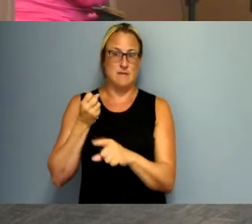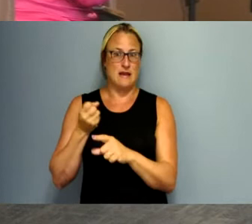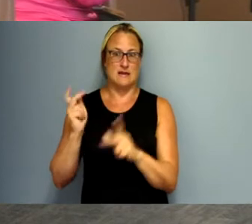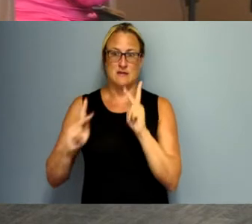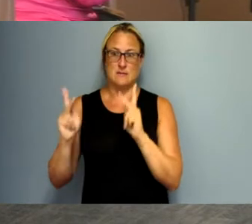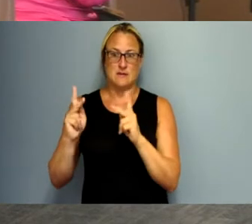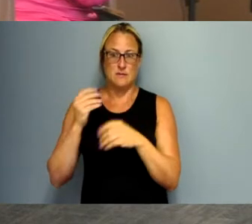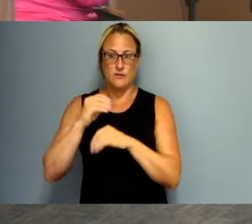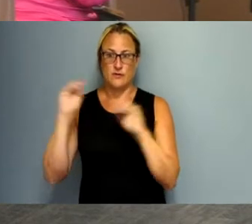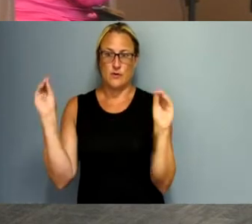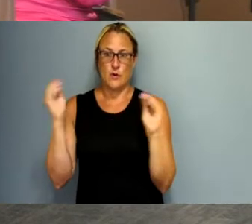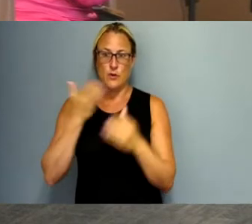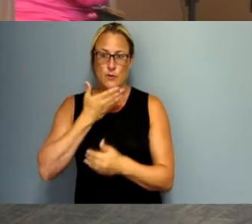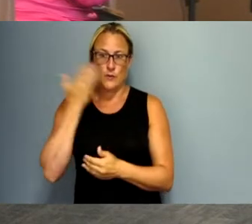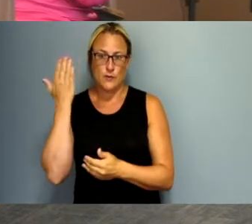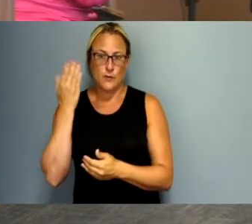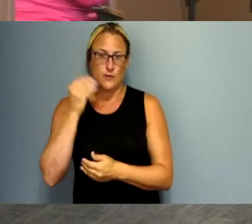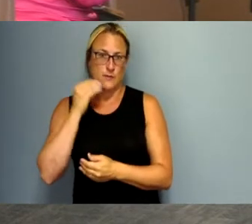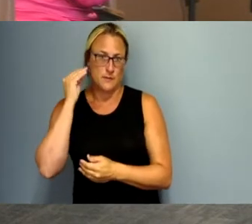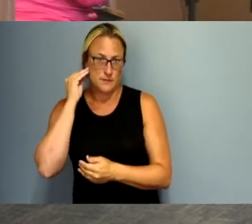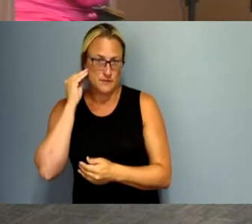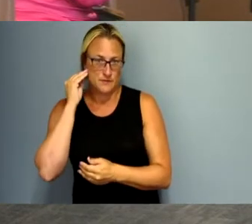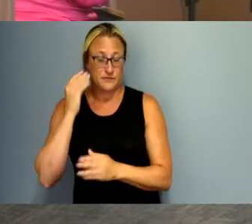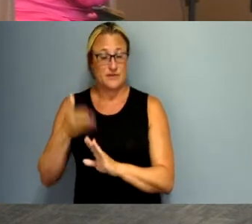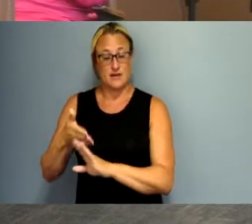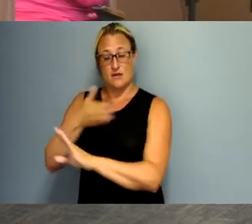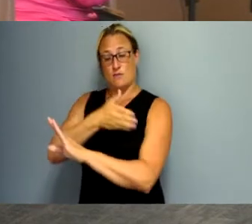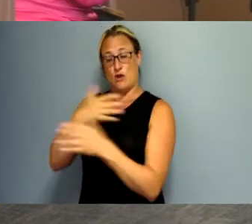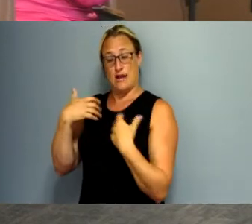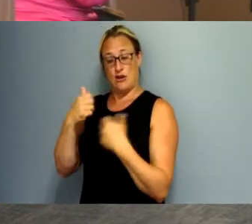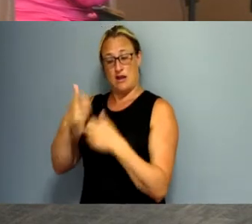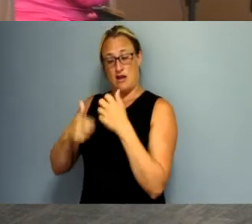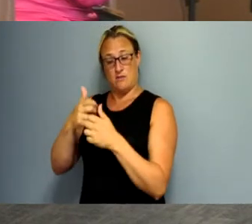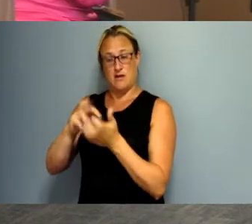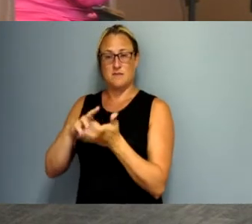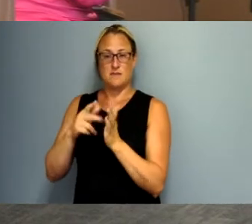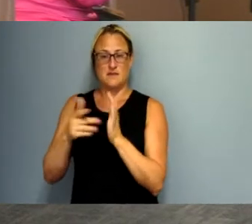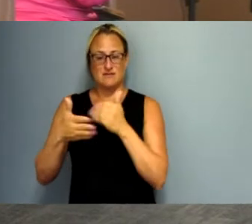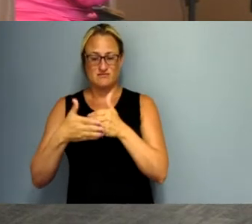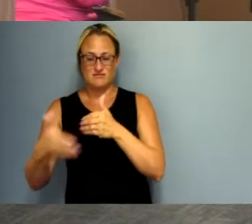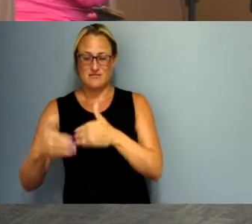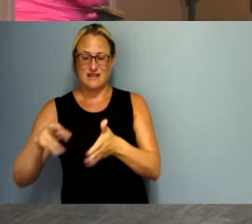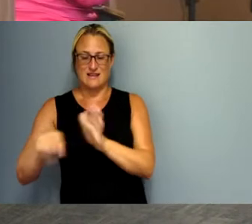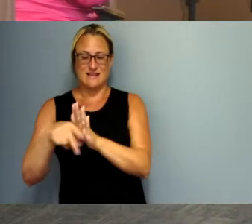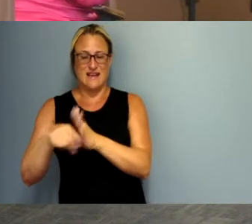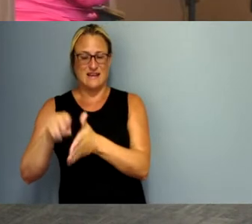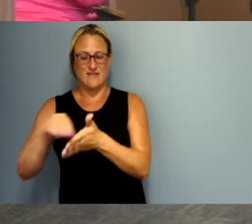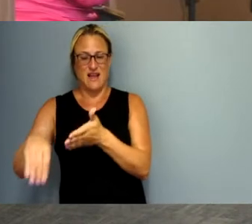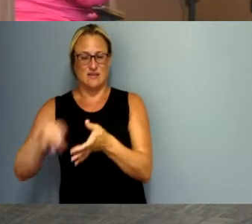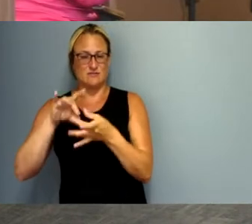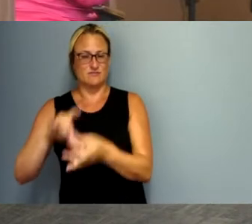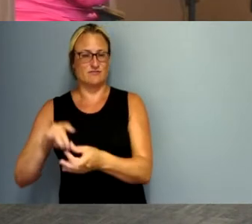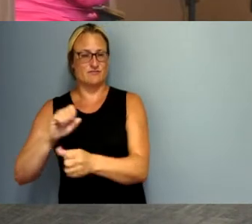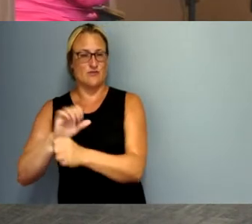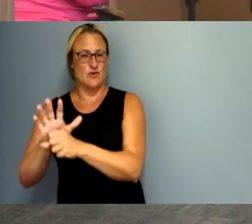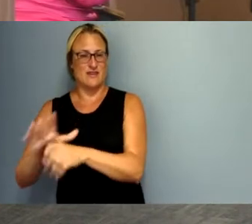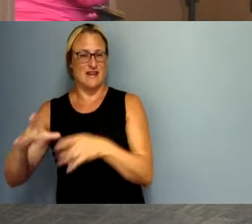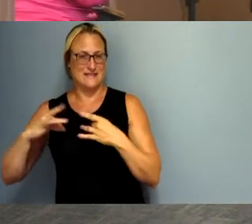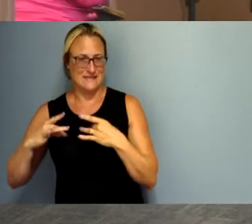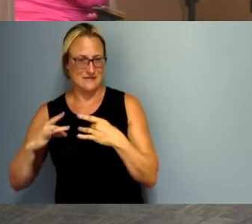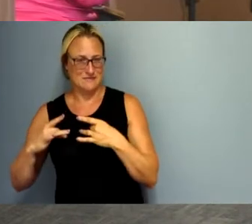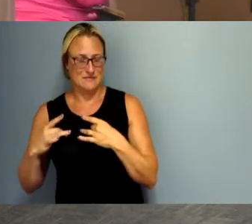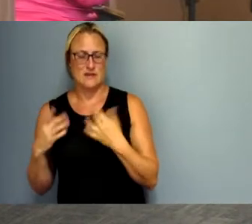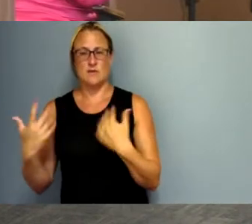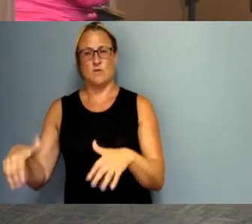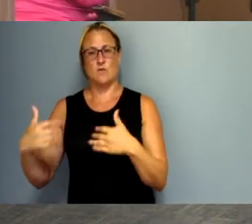population, whose prior health conditions make them at a greater risk of negative outcomes from COVID-19. The vulnerability of this